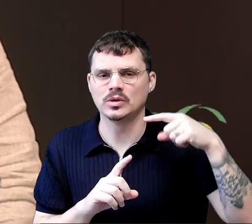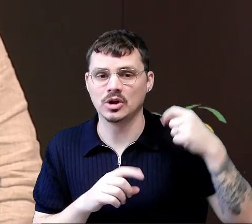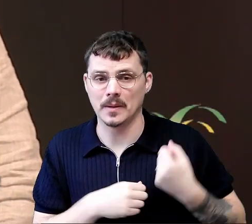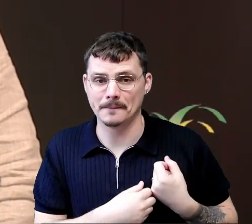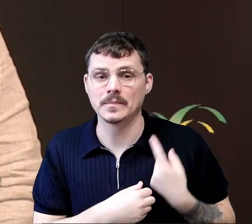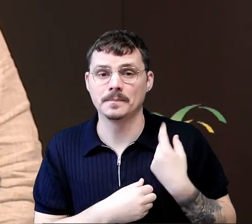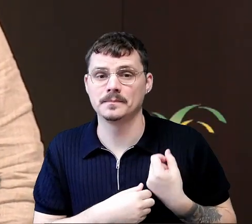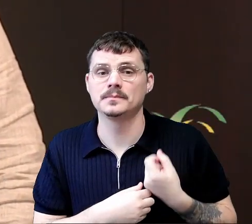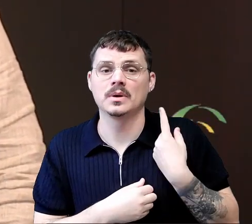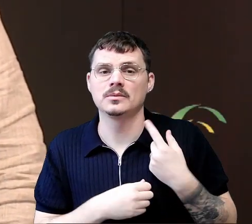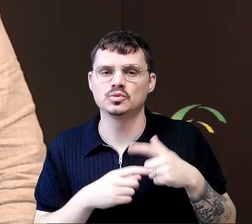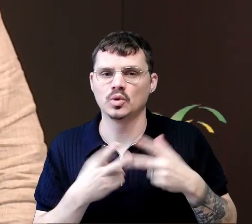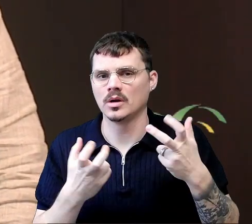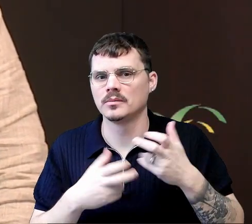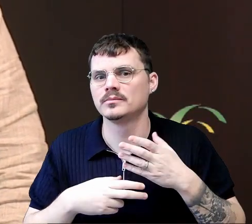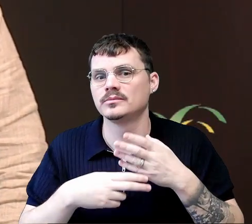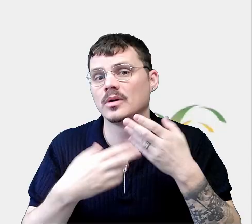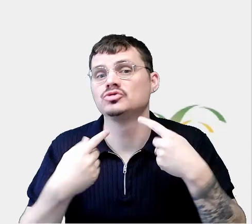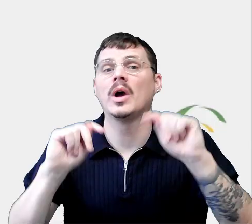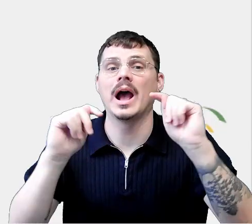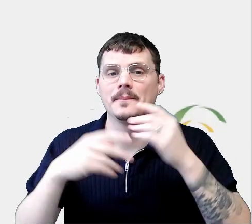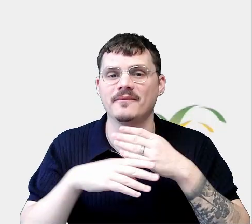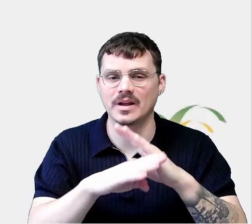pulse to maybe prevent the seizure.